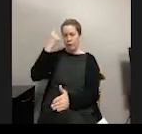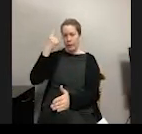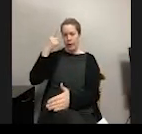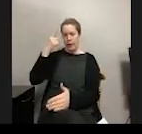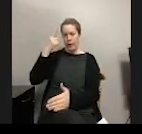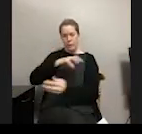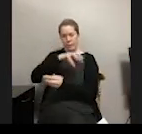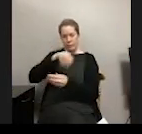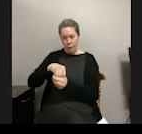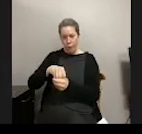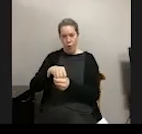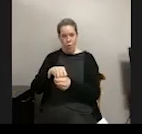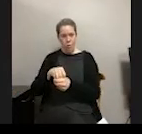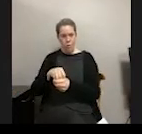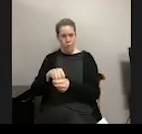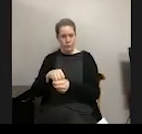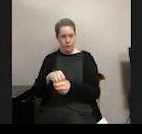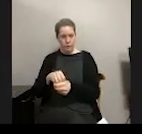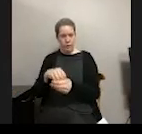Thank you.